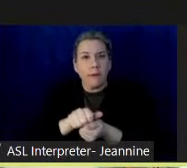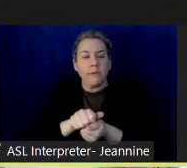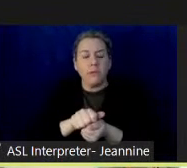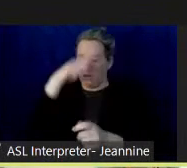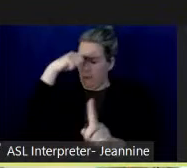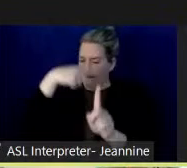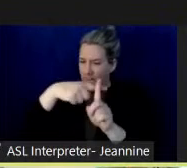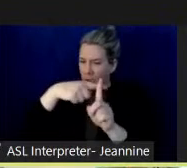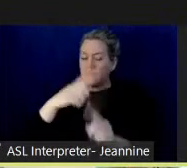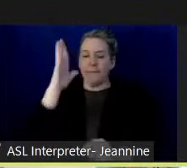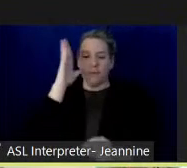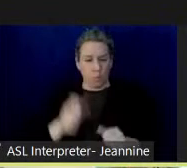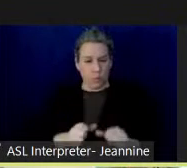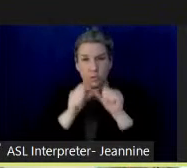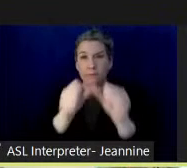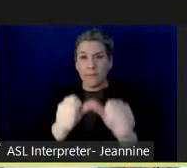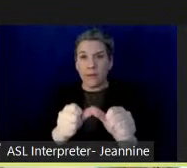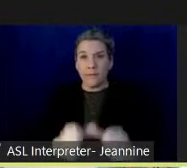you're going to survive.